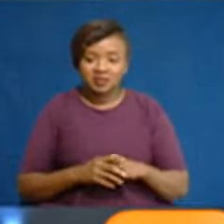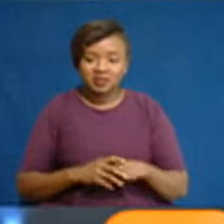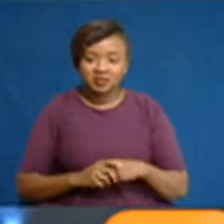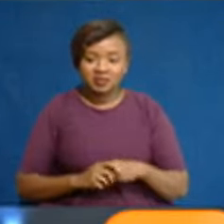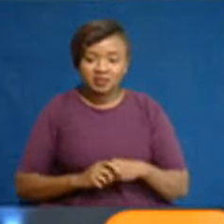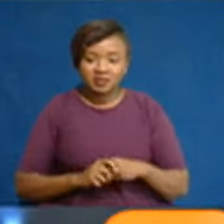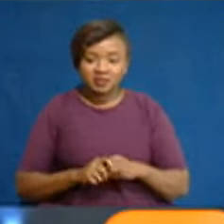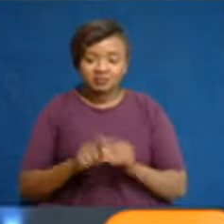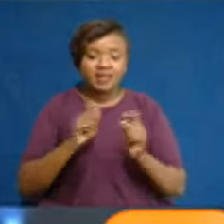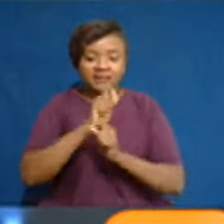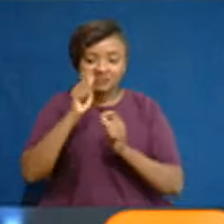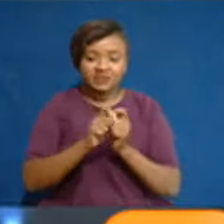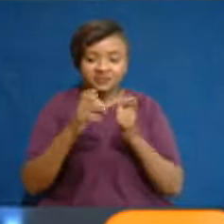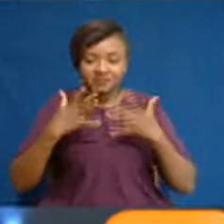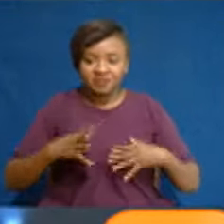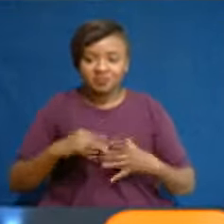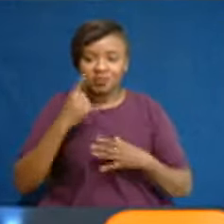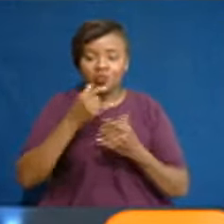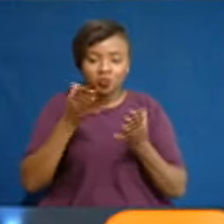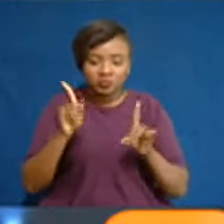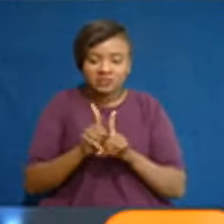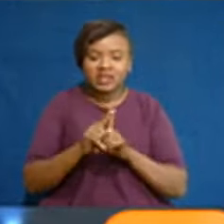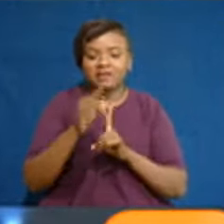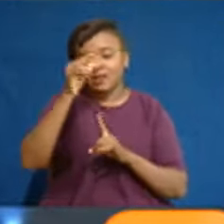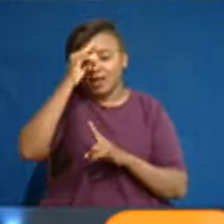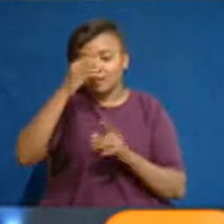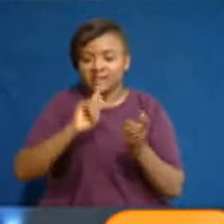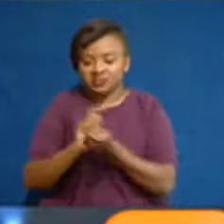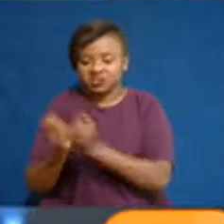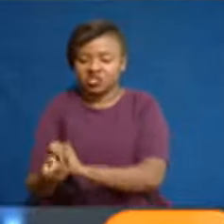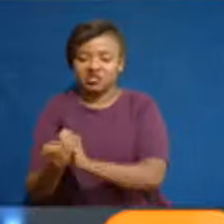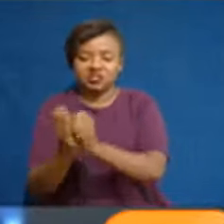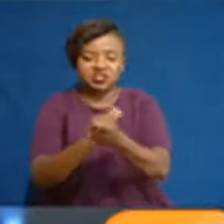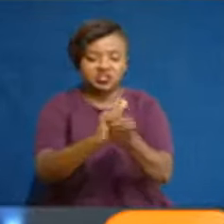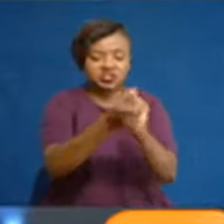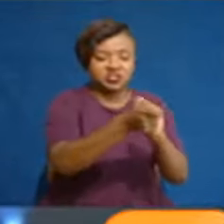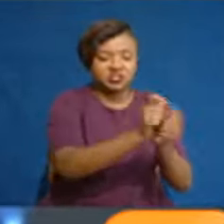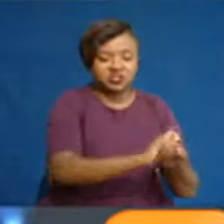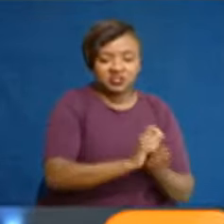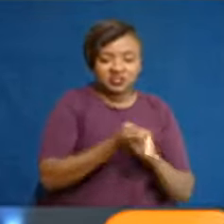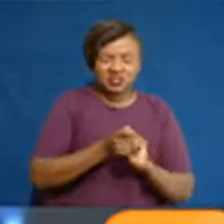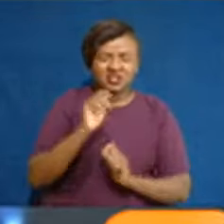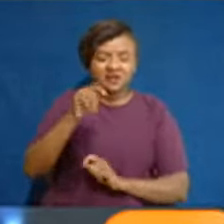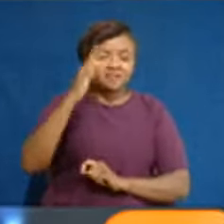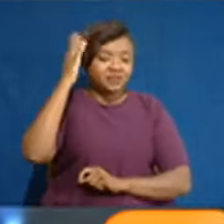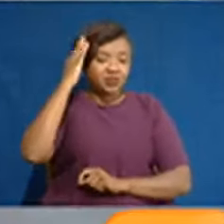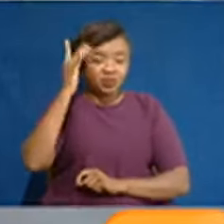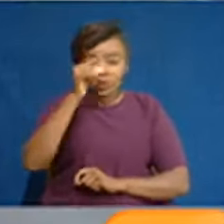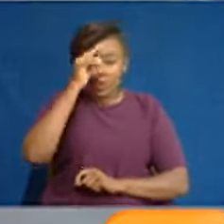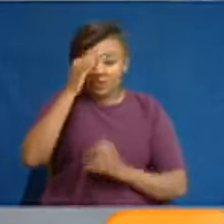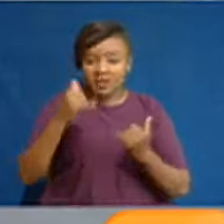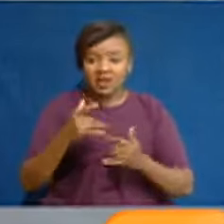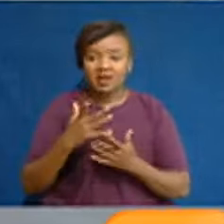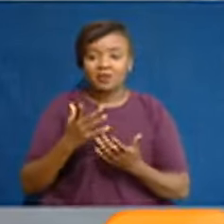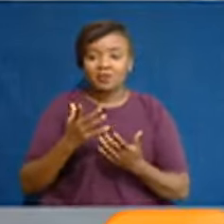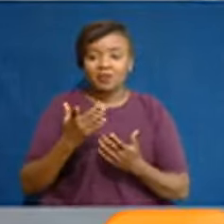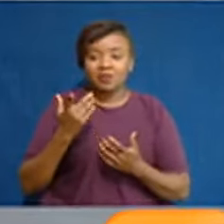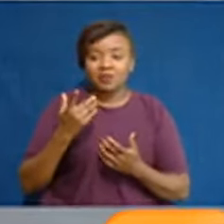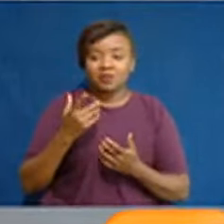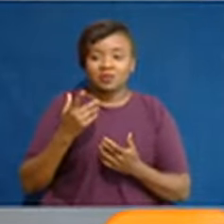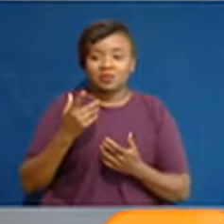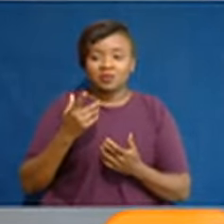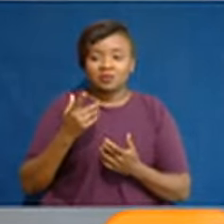specific individuals who are also being reshuffled in government. You know, while the government struggles to, you know, it's floundering here just trying to survive. You know,